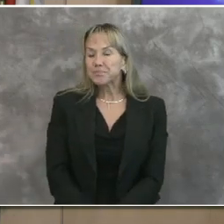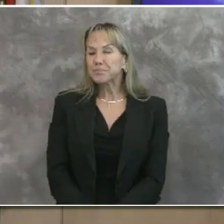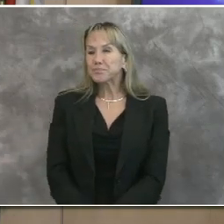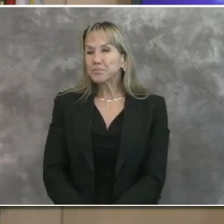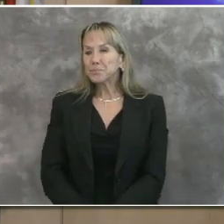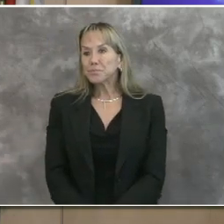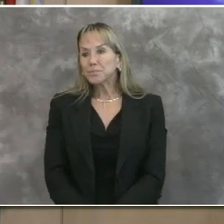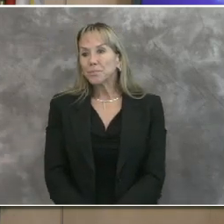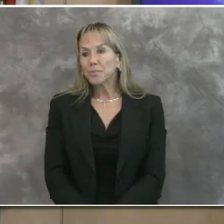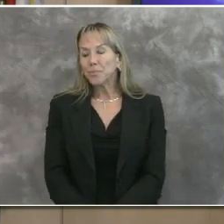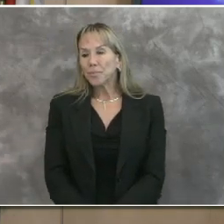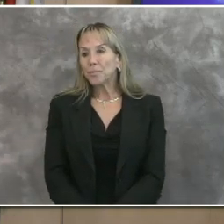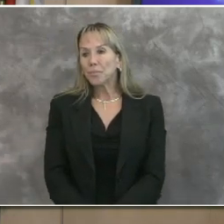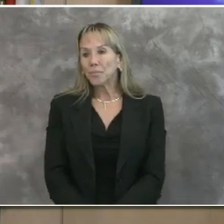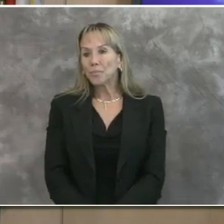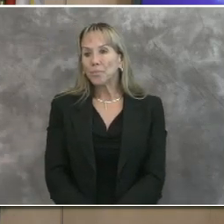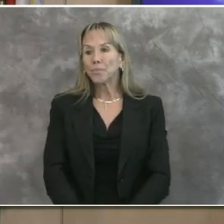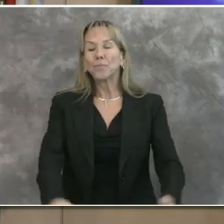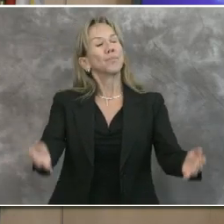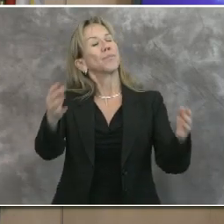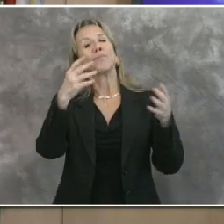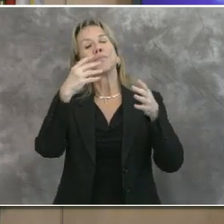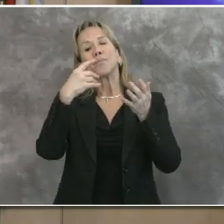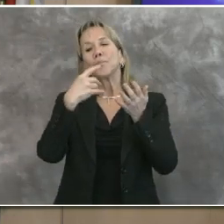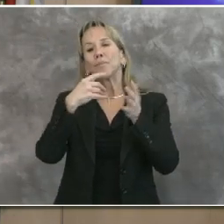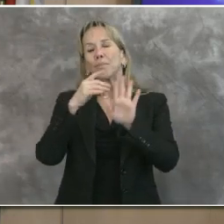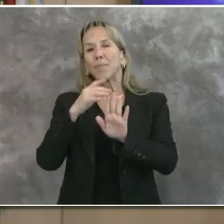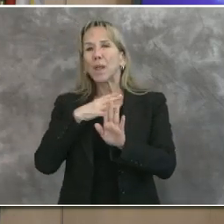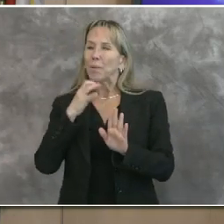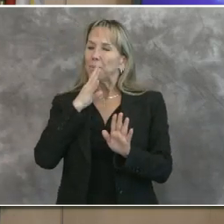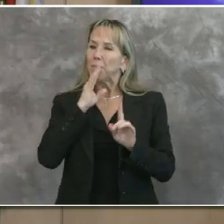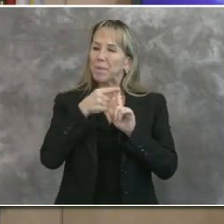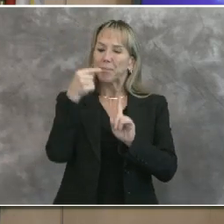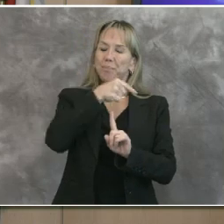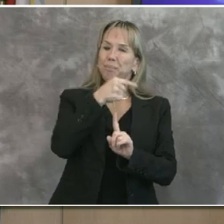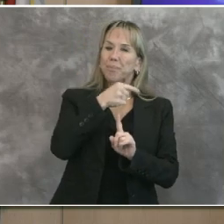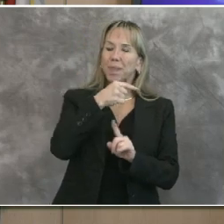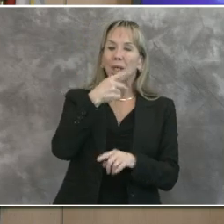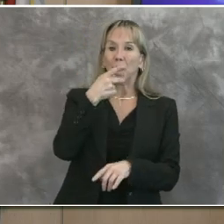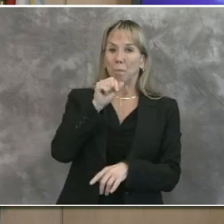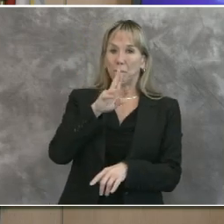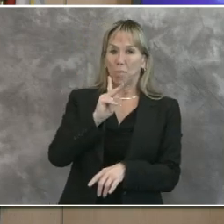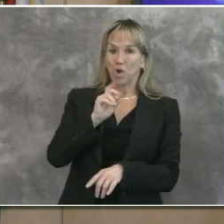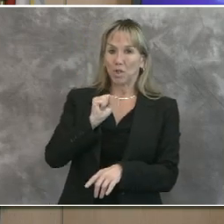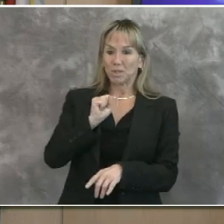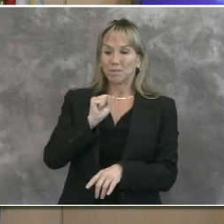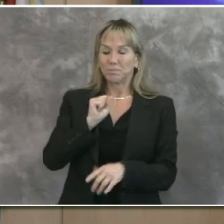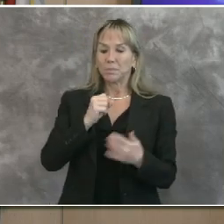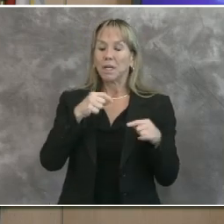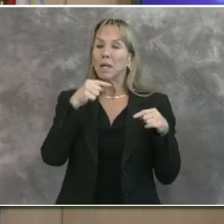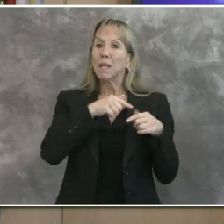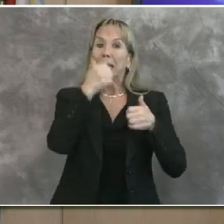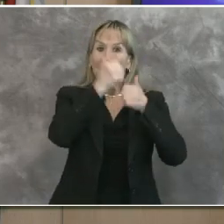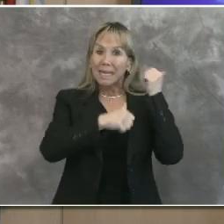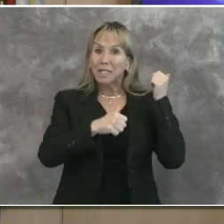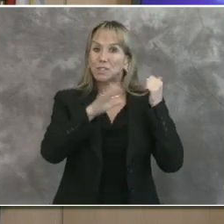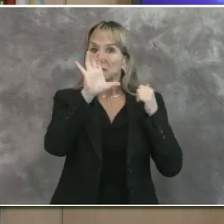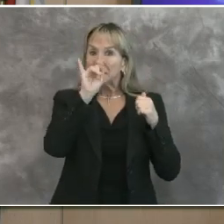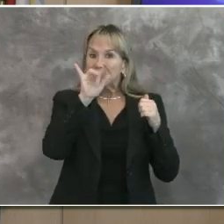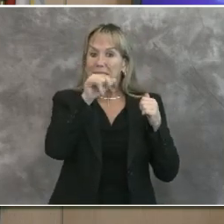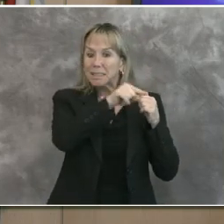We've talked about beaches. I want to reiterate about parks for a second. Each individual city and jurisdiction has the ability to have their